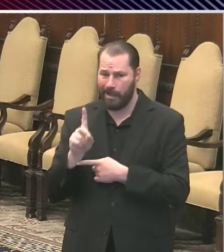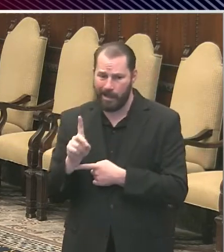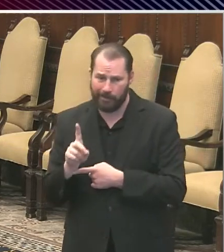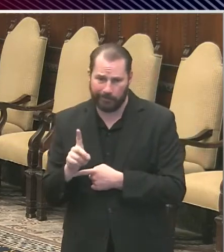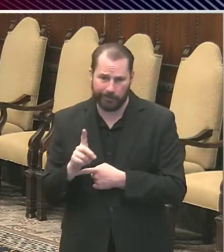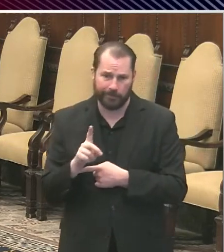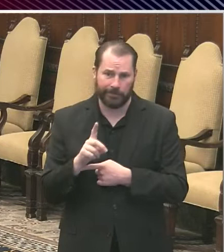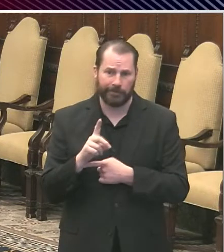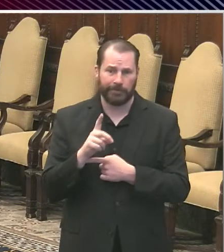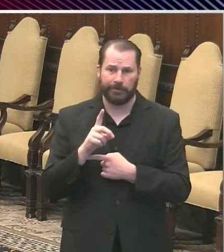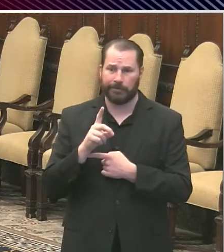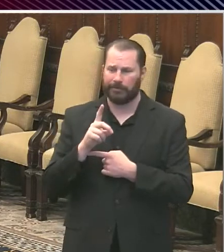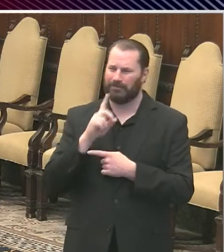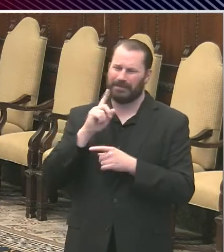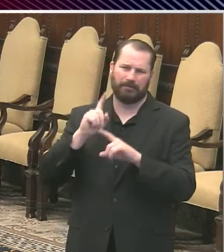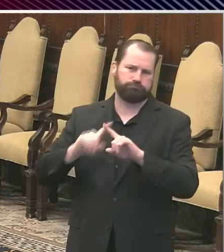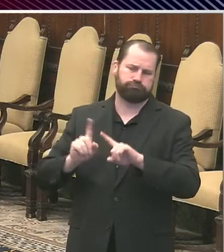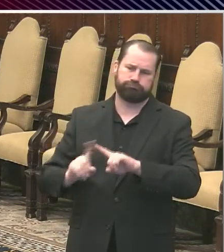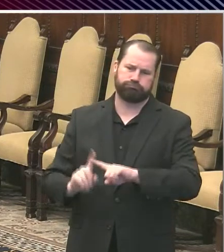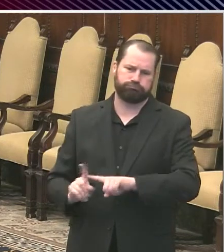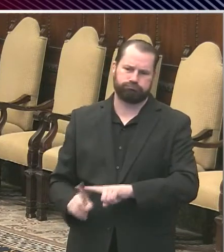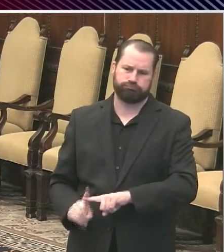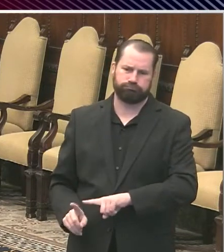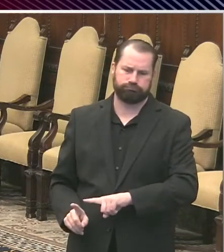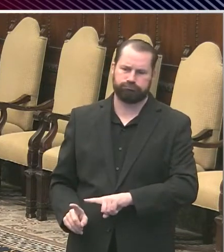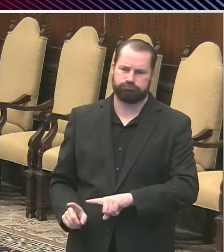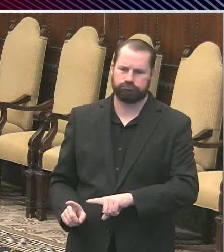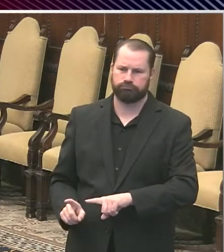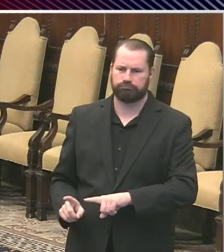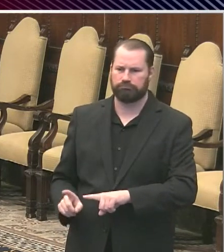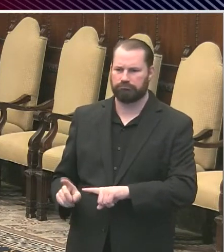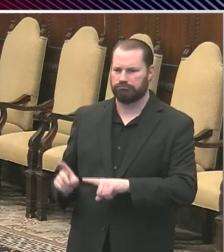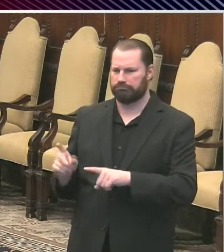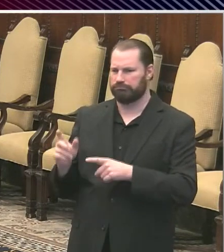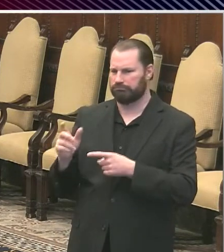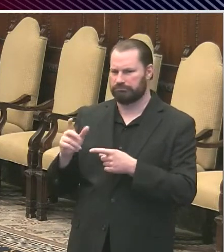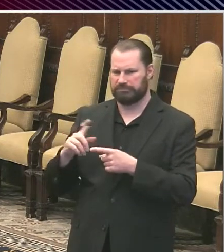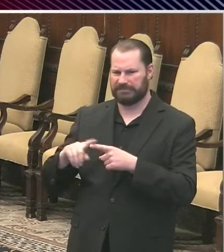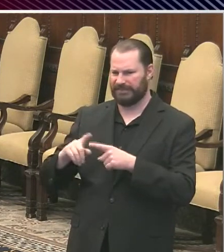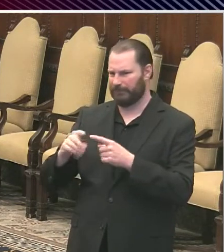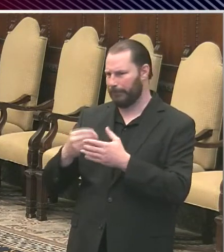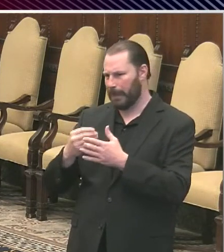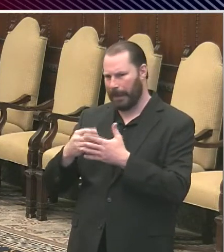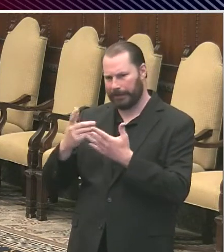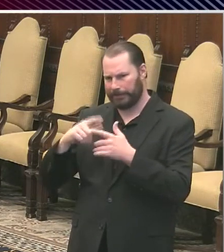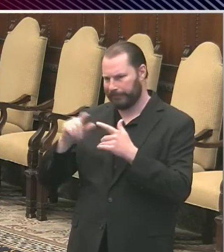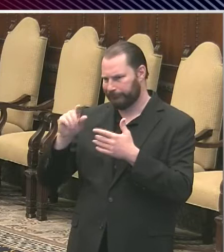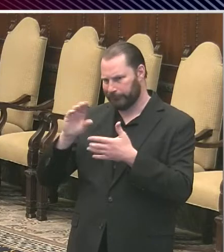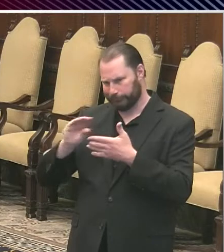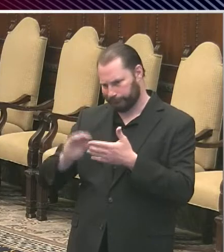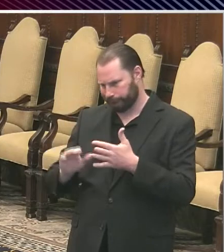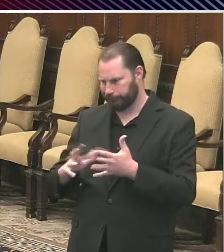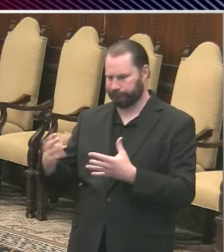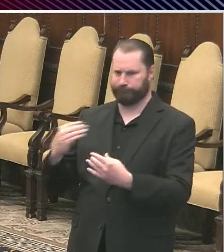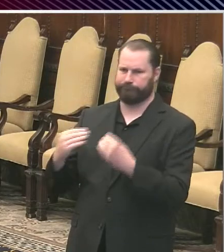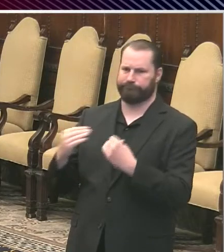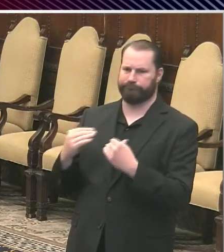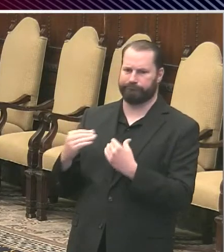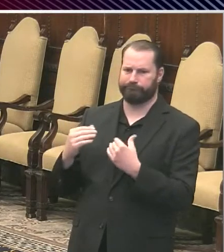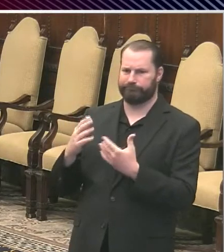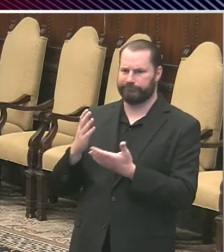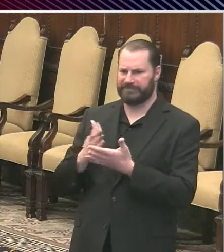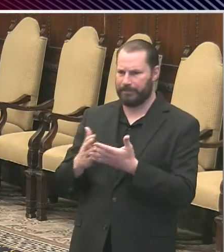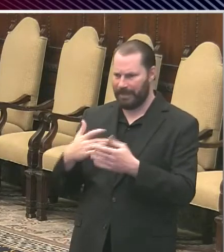CSBG. So there's dollars in Treasury. So there's a gamut of federal funding available, not just FEMA. So I just want to make that very